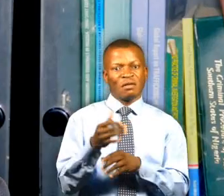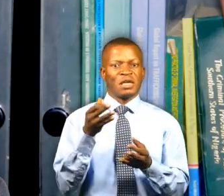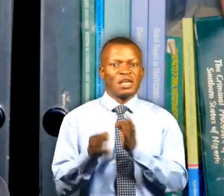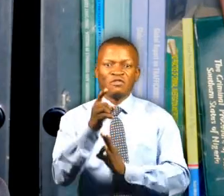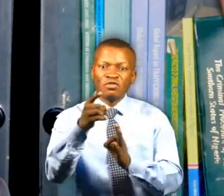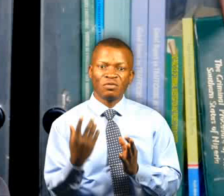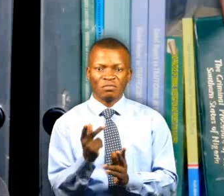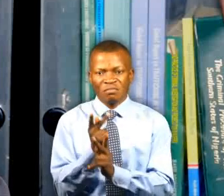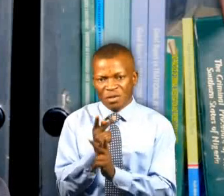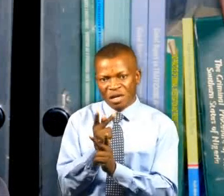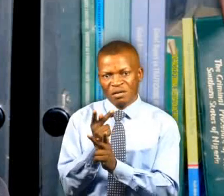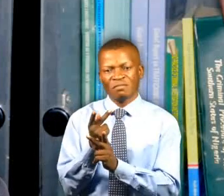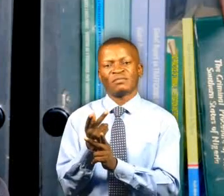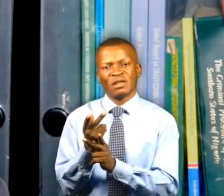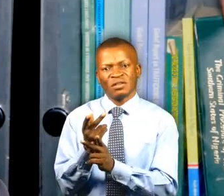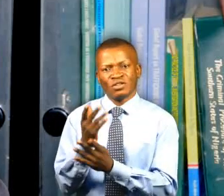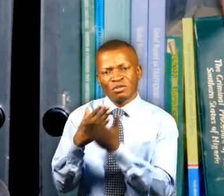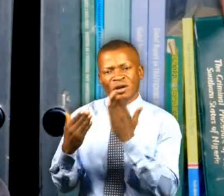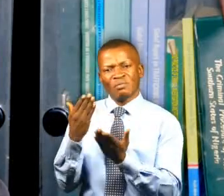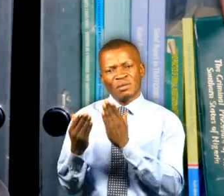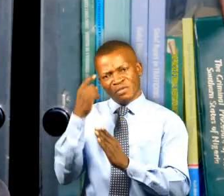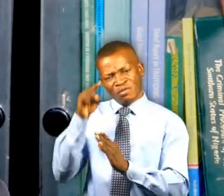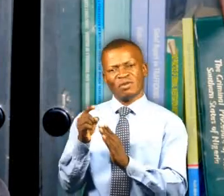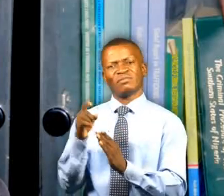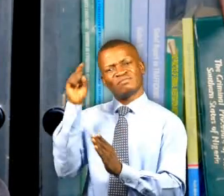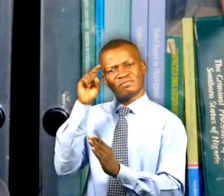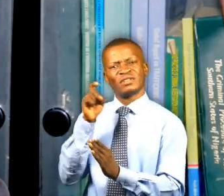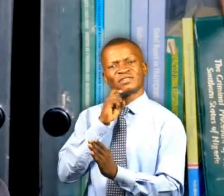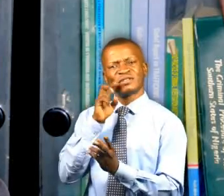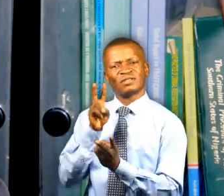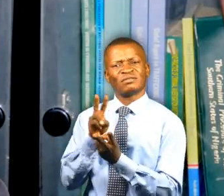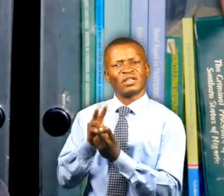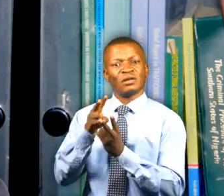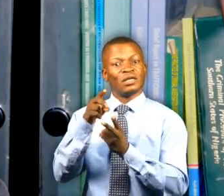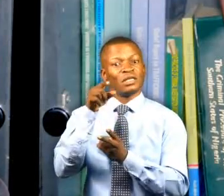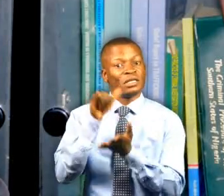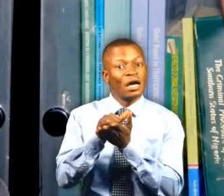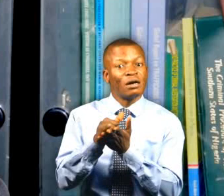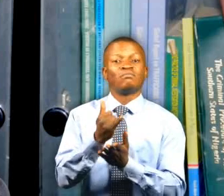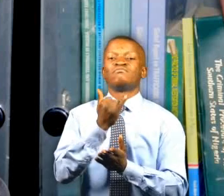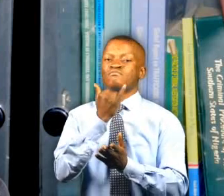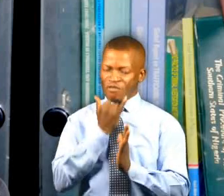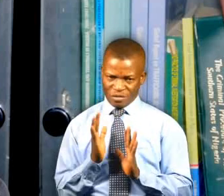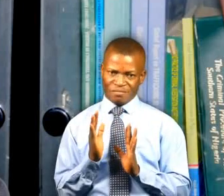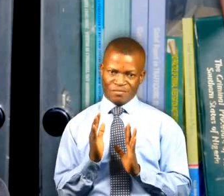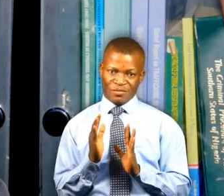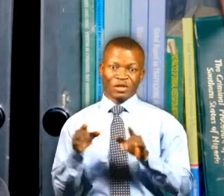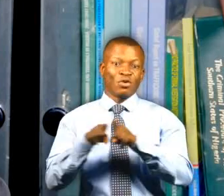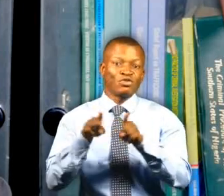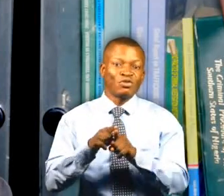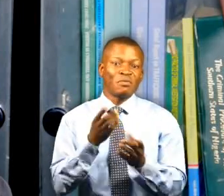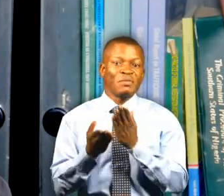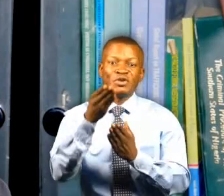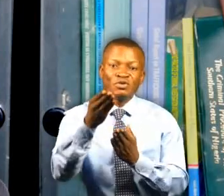Similarly, if you procure a person for the purpose of sexual exploitation, it is also an offense. Likewise,